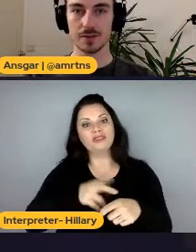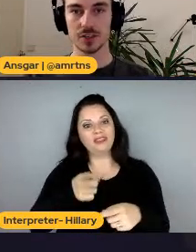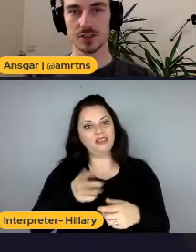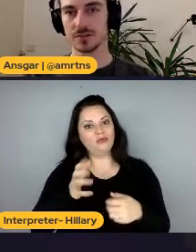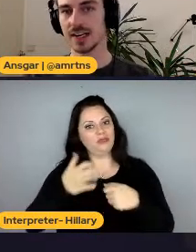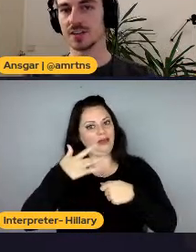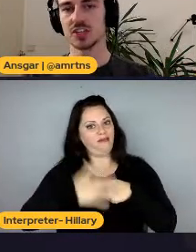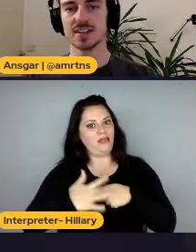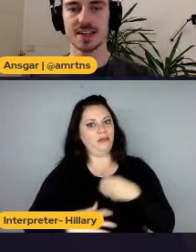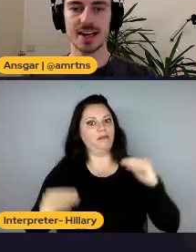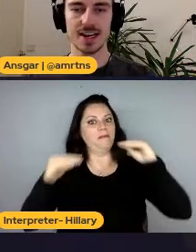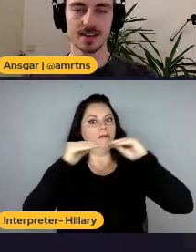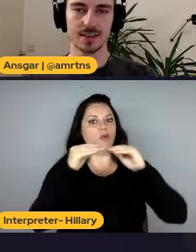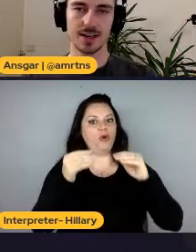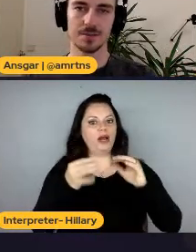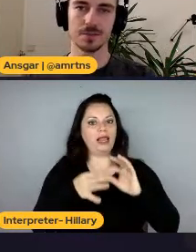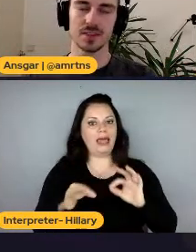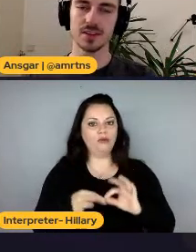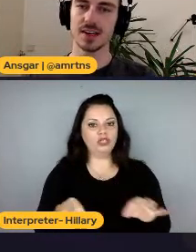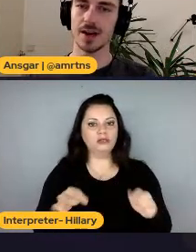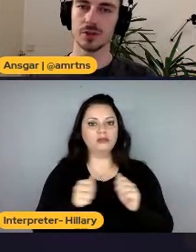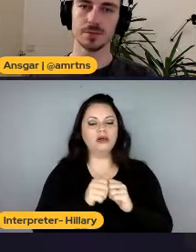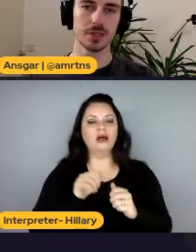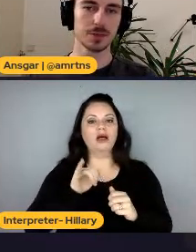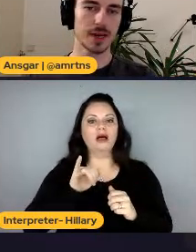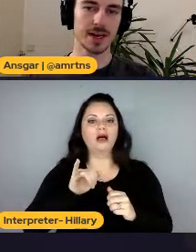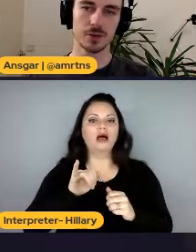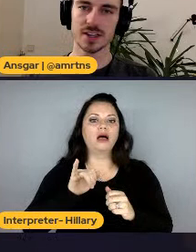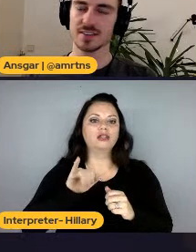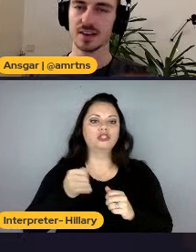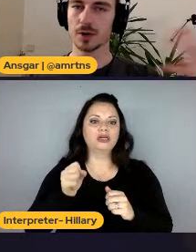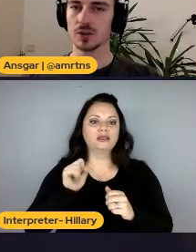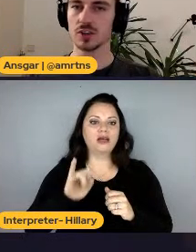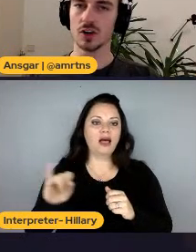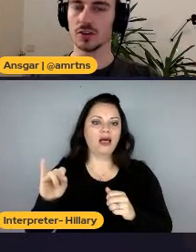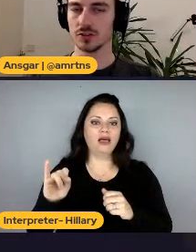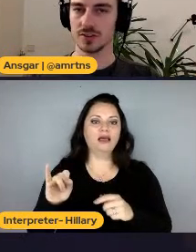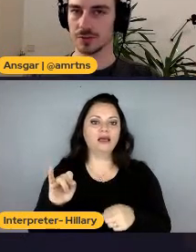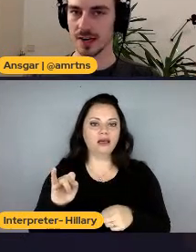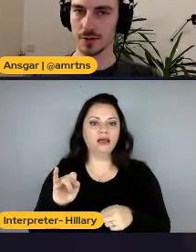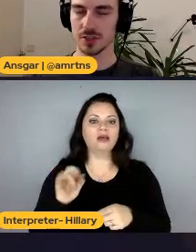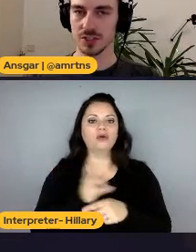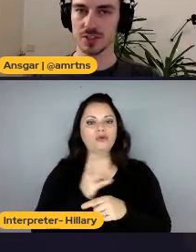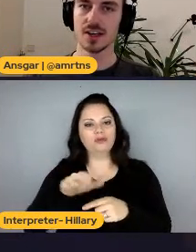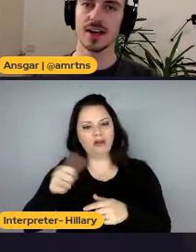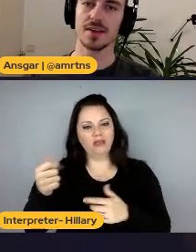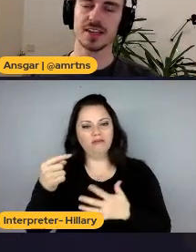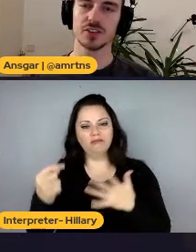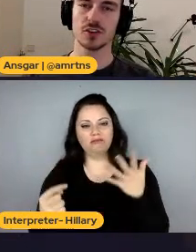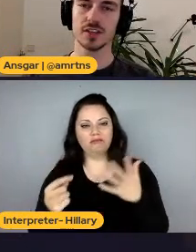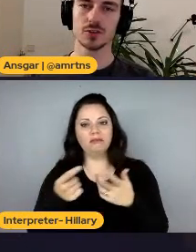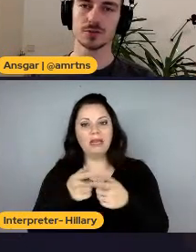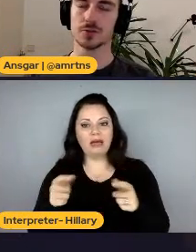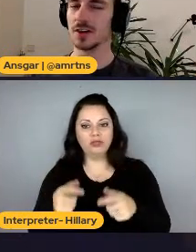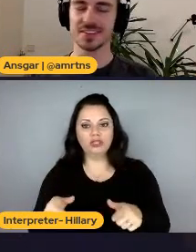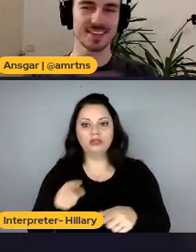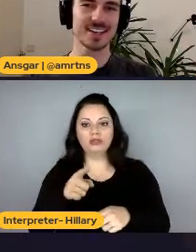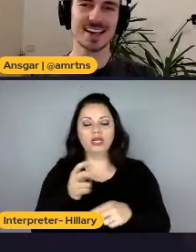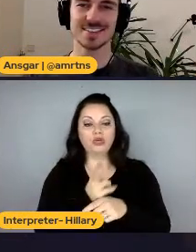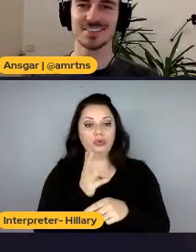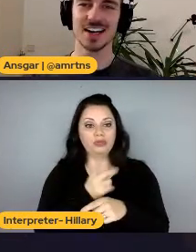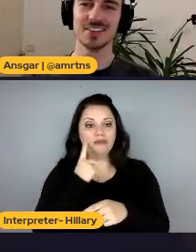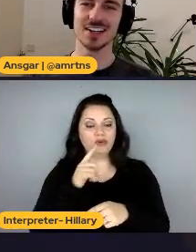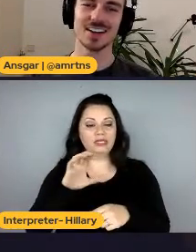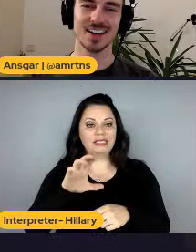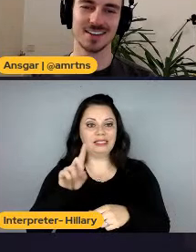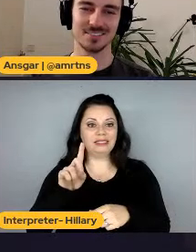in more languages via JSII, the library built by AWS that powers all those different languages and that you can use with all the